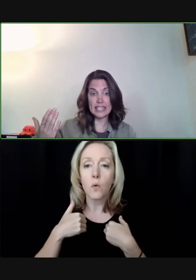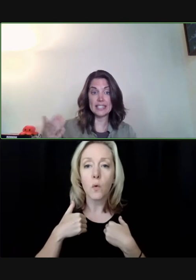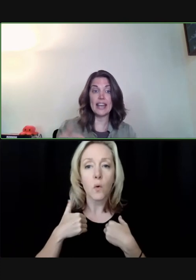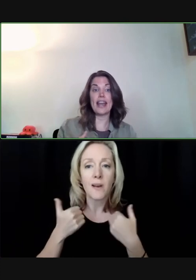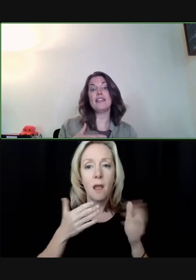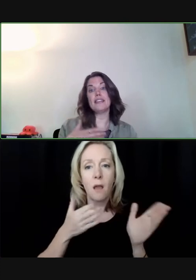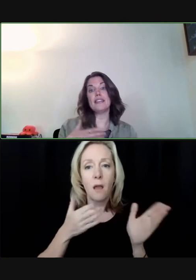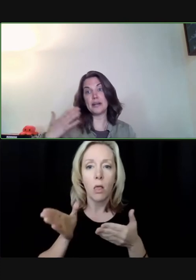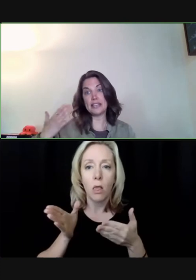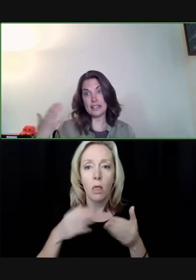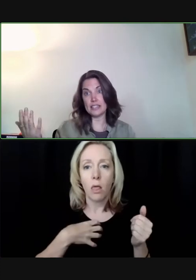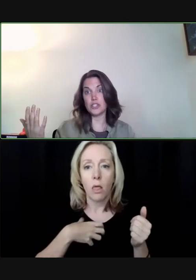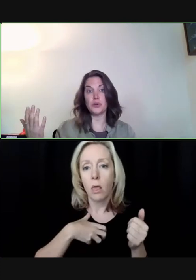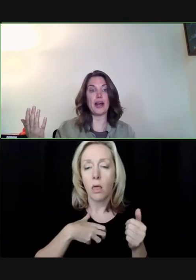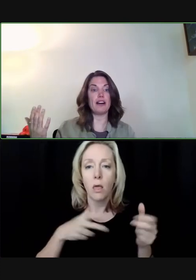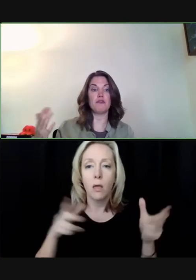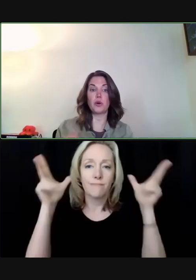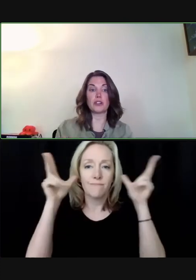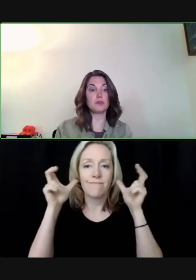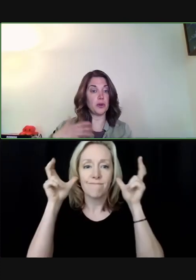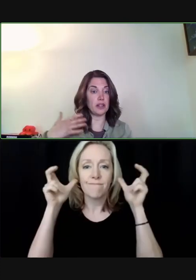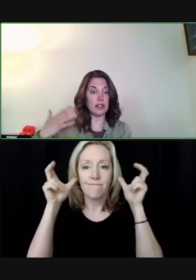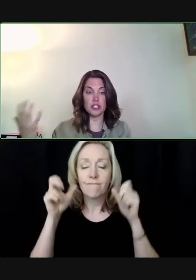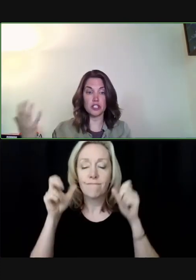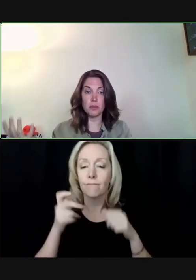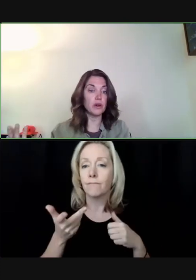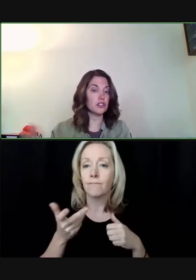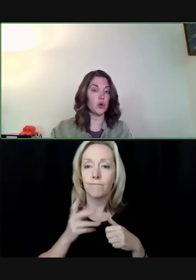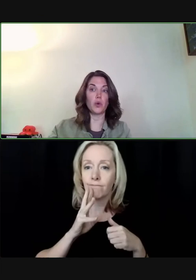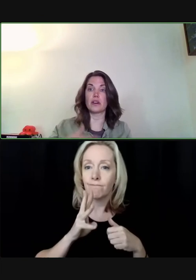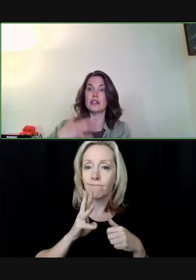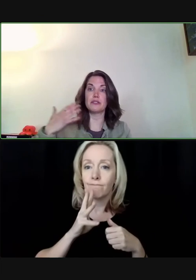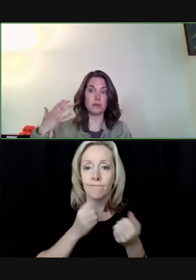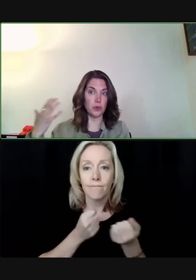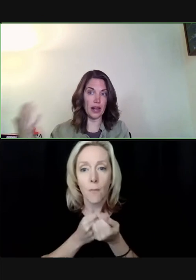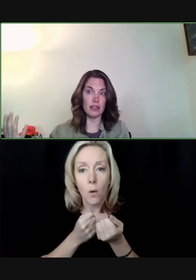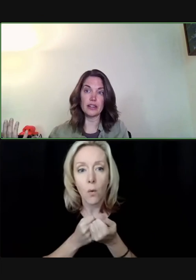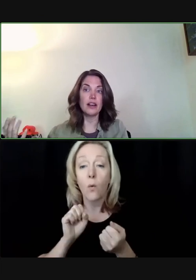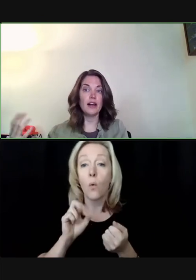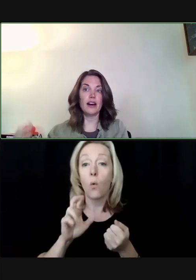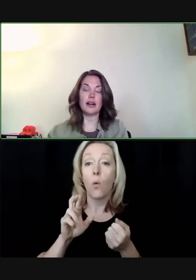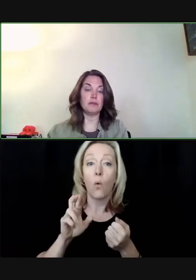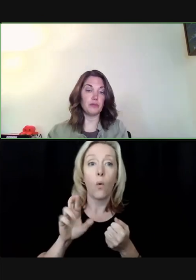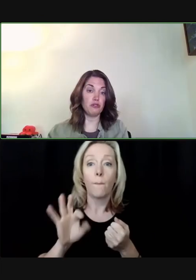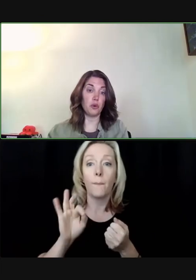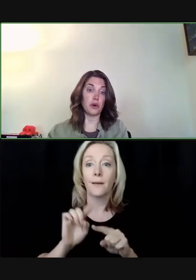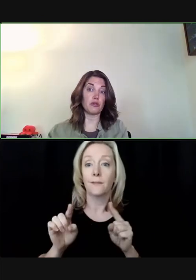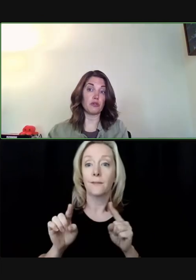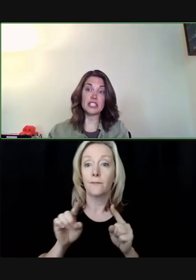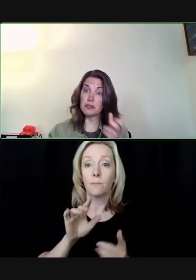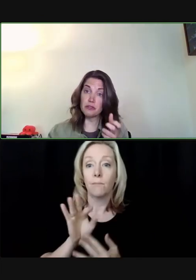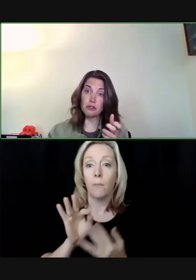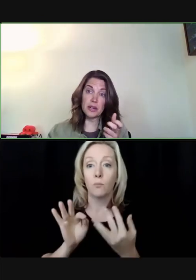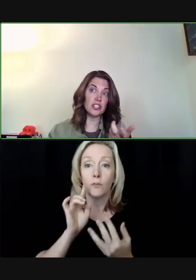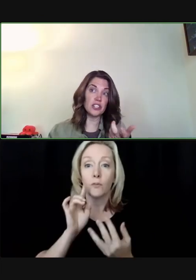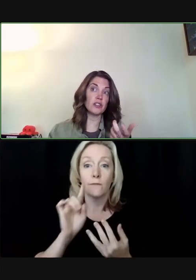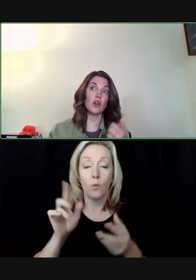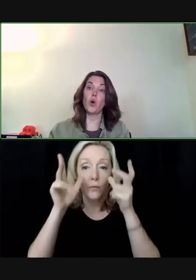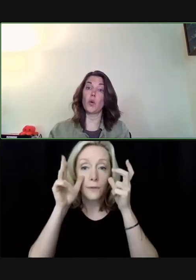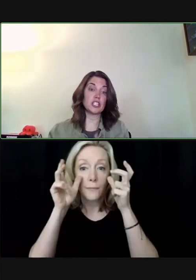significantly fatigued, and they might need to have more spoken English support or a different modality for